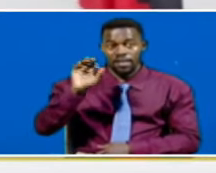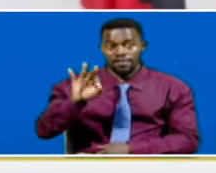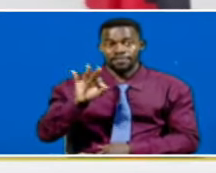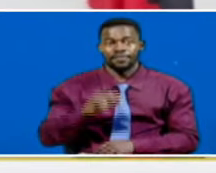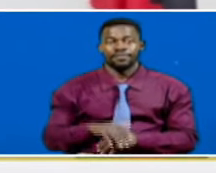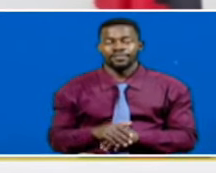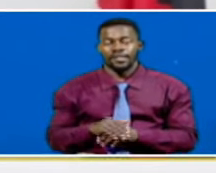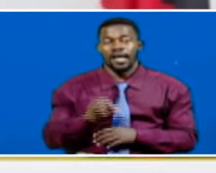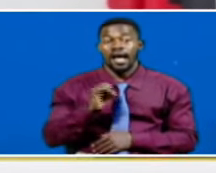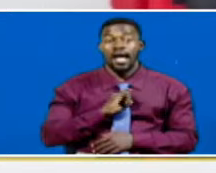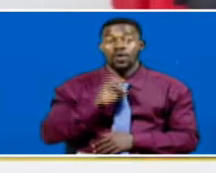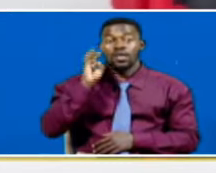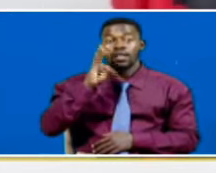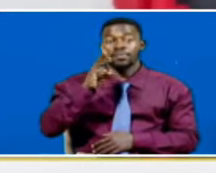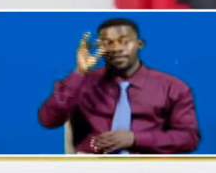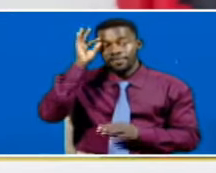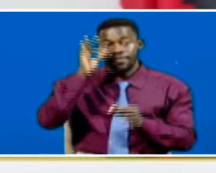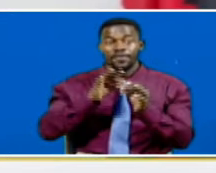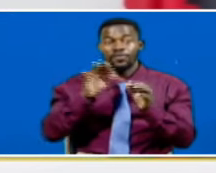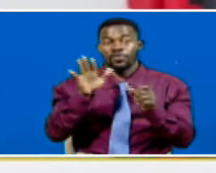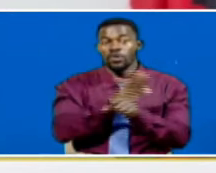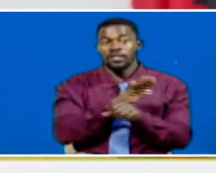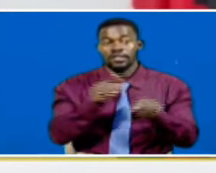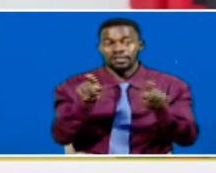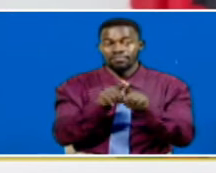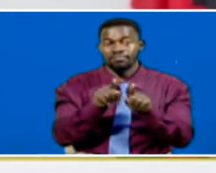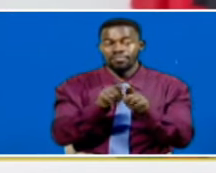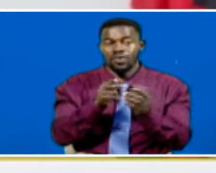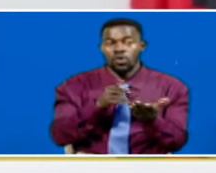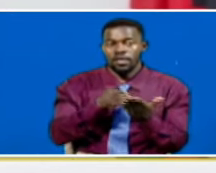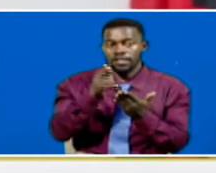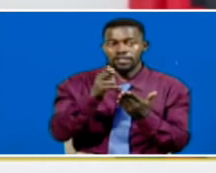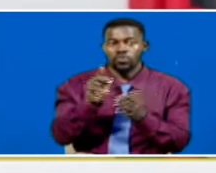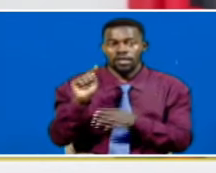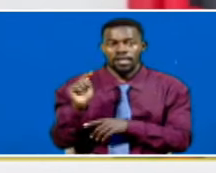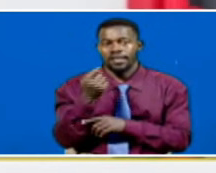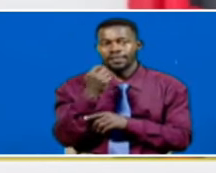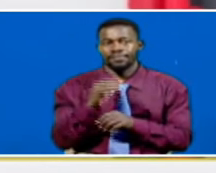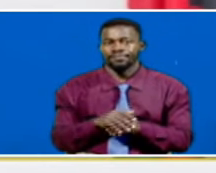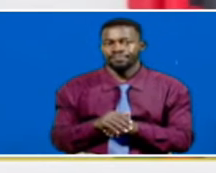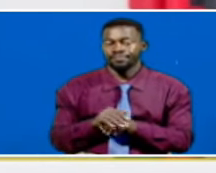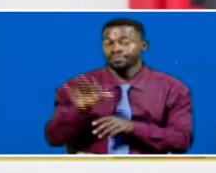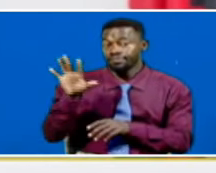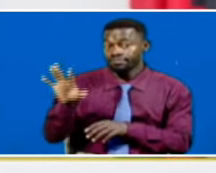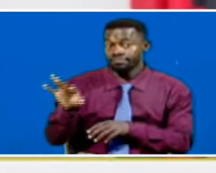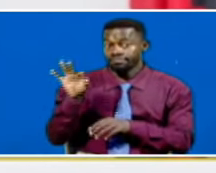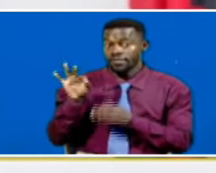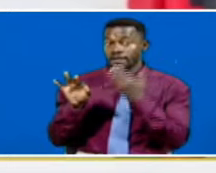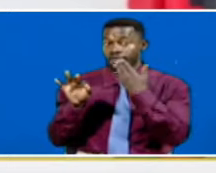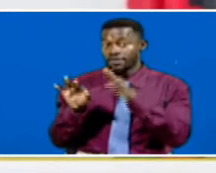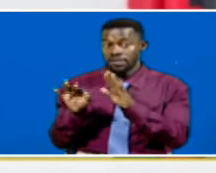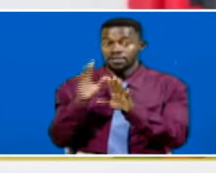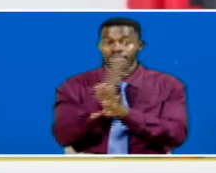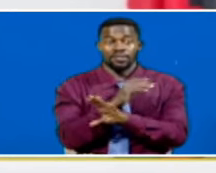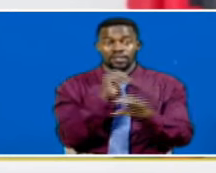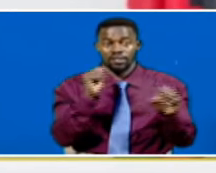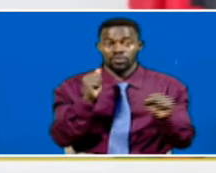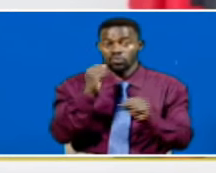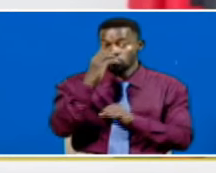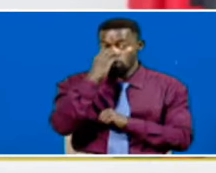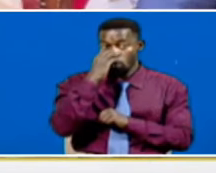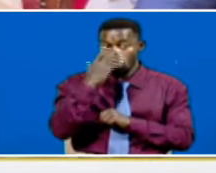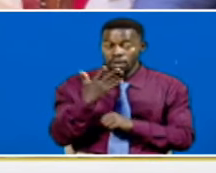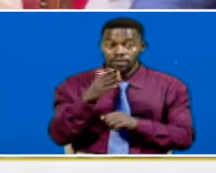will be faithful and bear true allegiance to the Republic of Kenya. His appointment by President William Ruto was surprising to